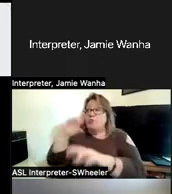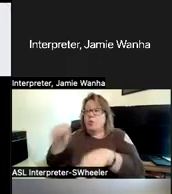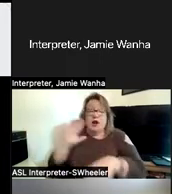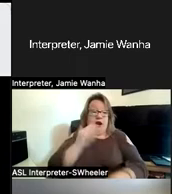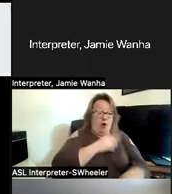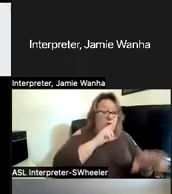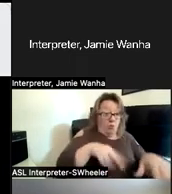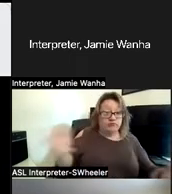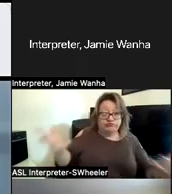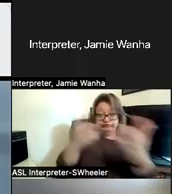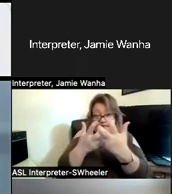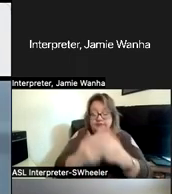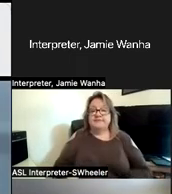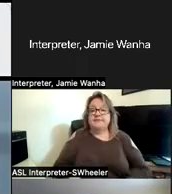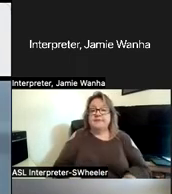please.